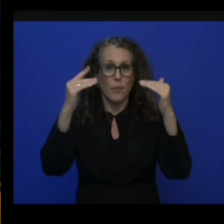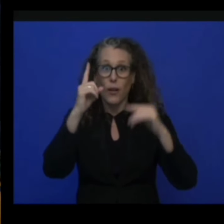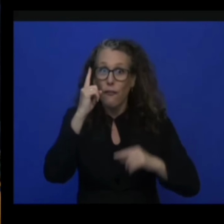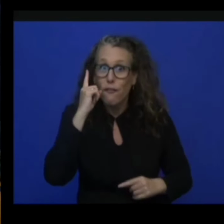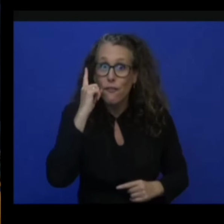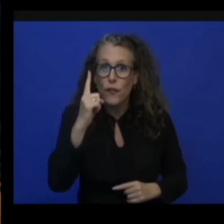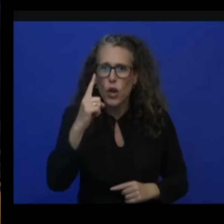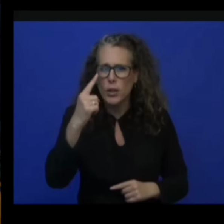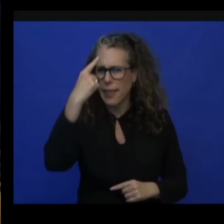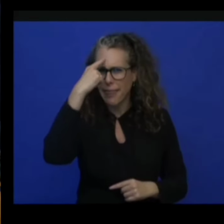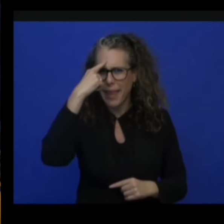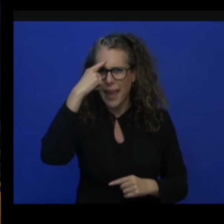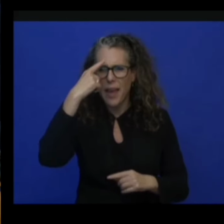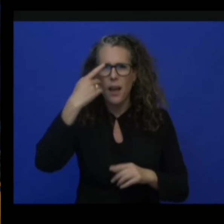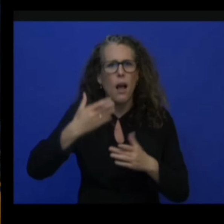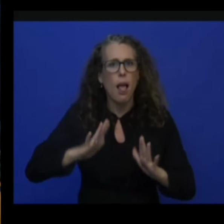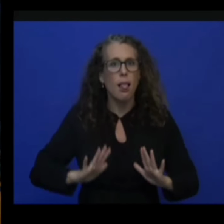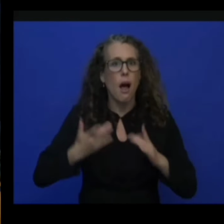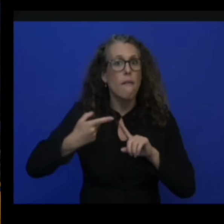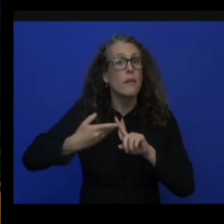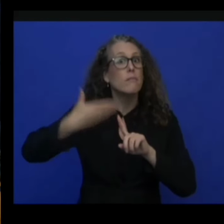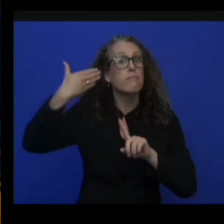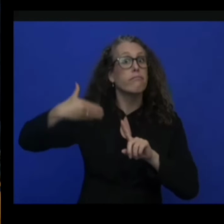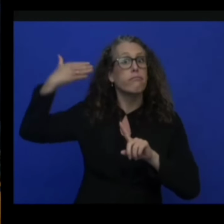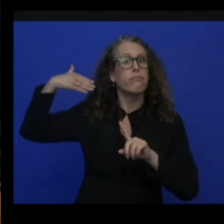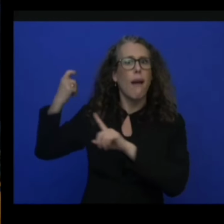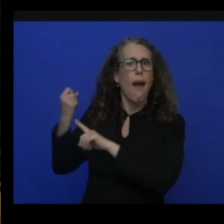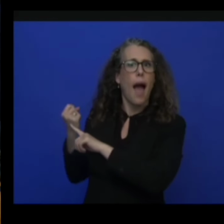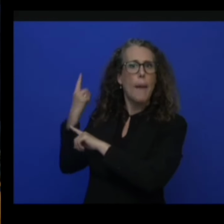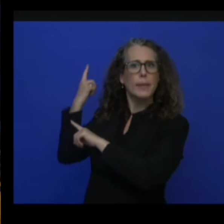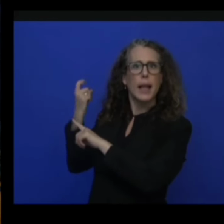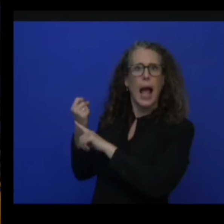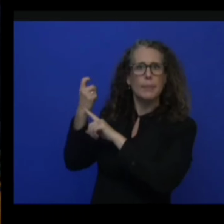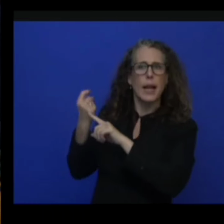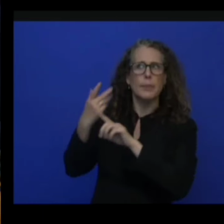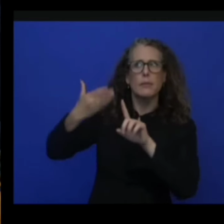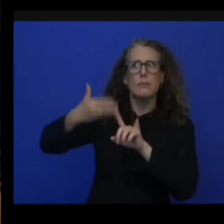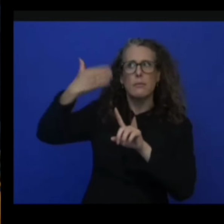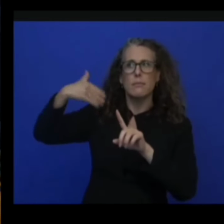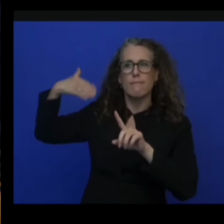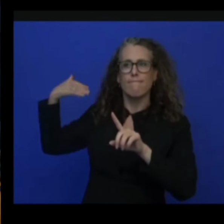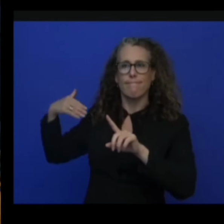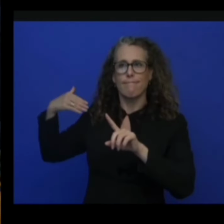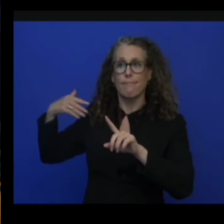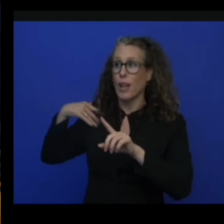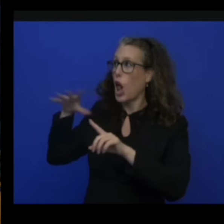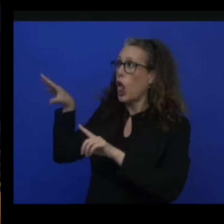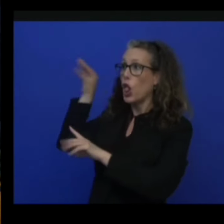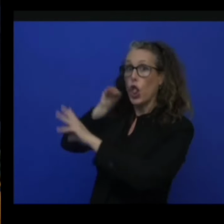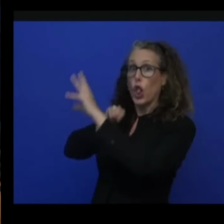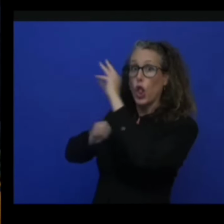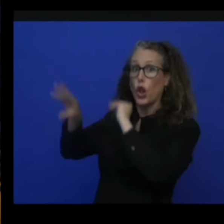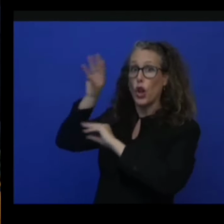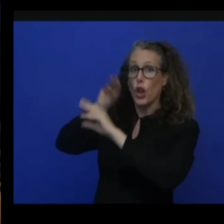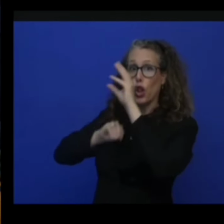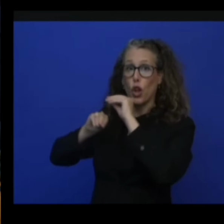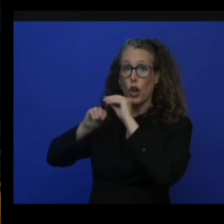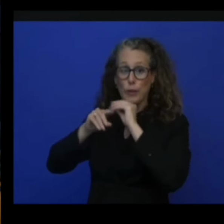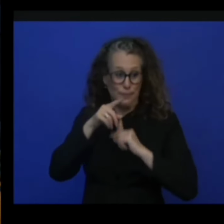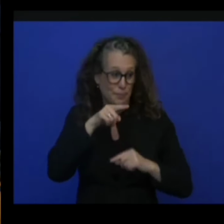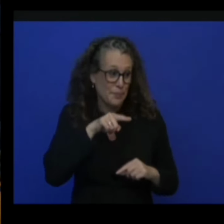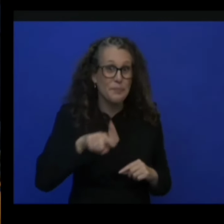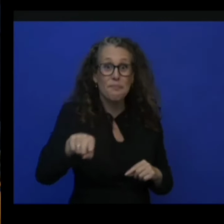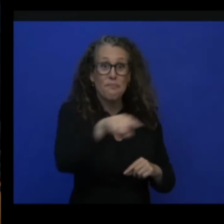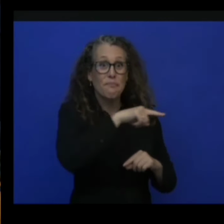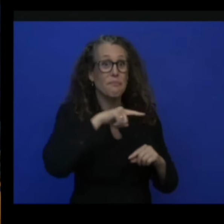taught us that no one is truly safe where others are still entrapped by